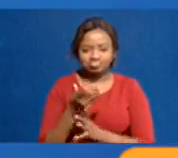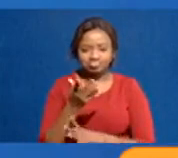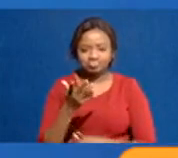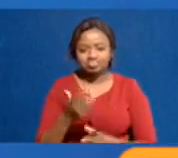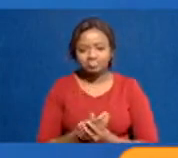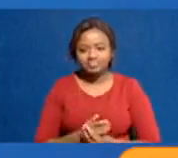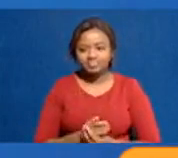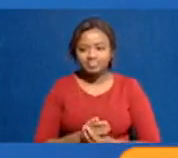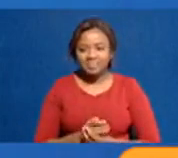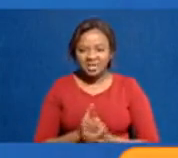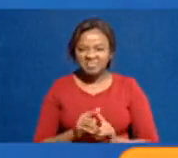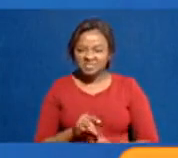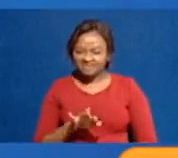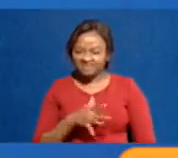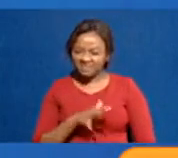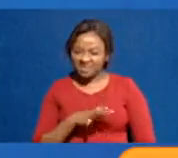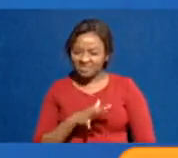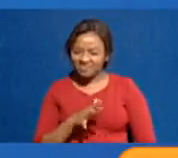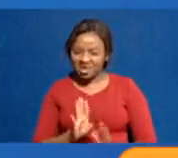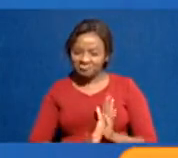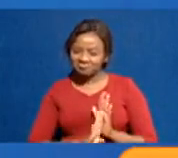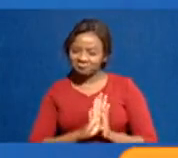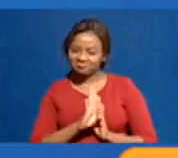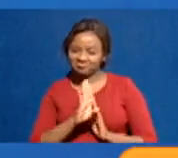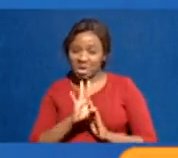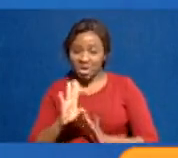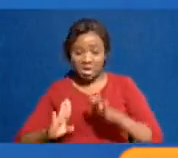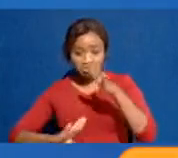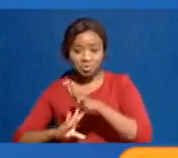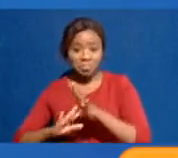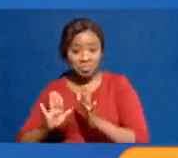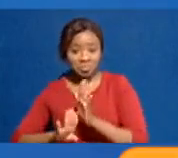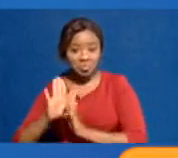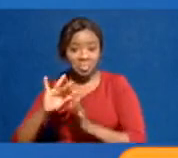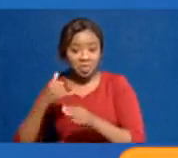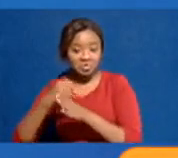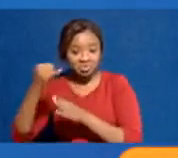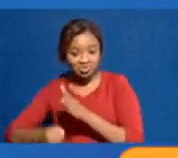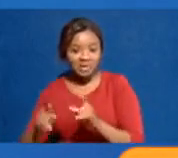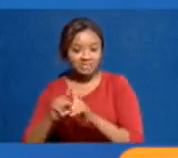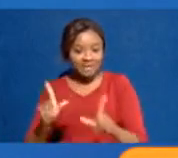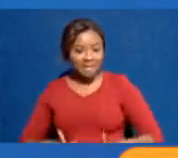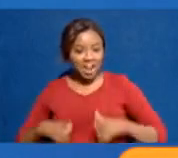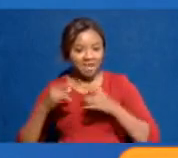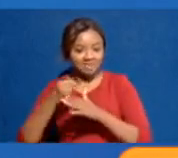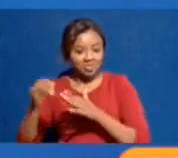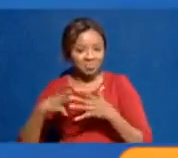But modest growth in the region. Significant growth in both general insurance and life insurance here.